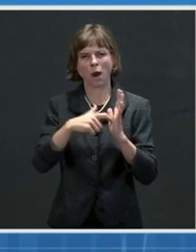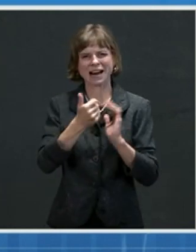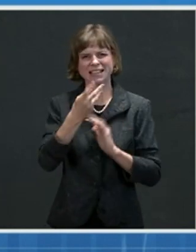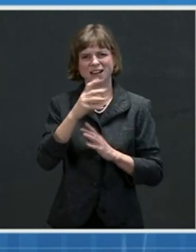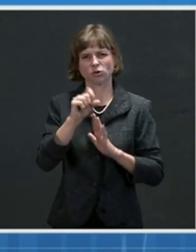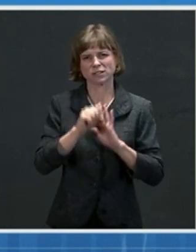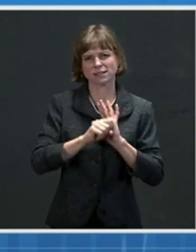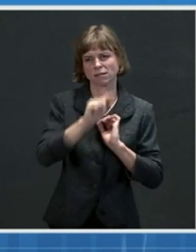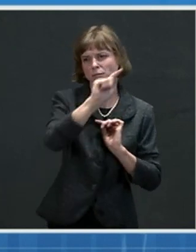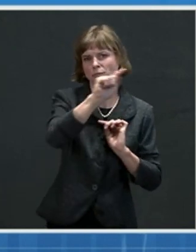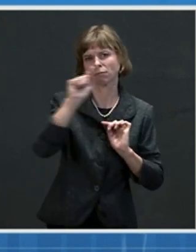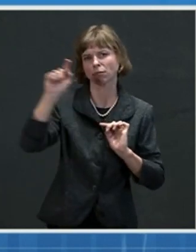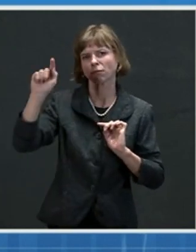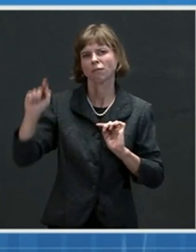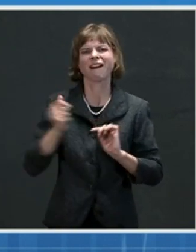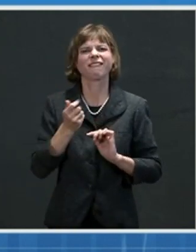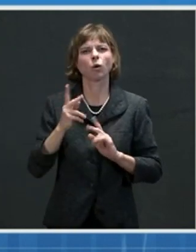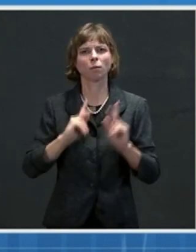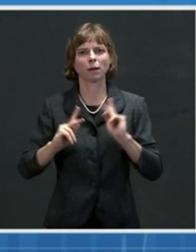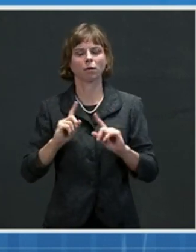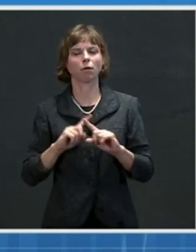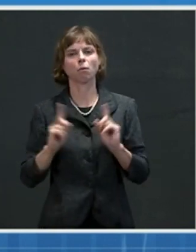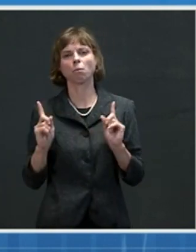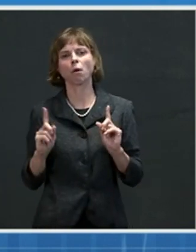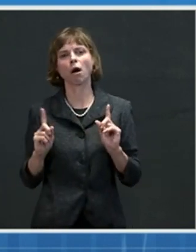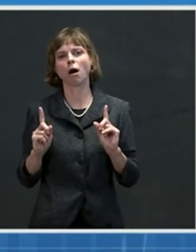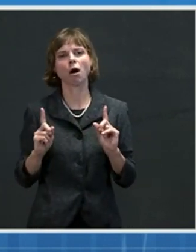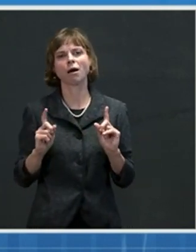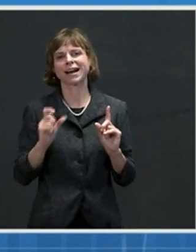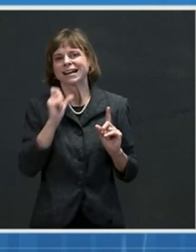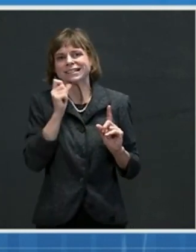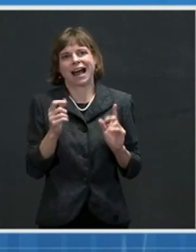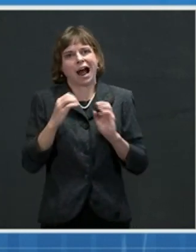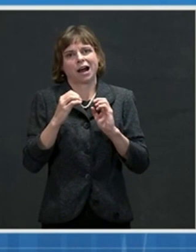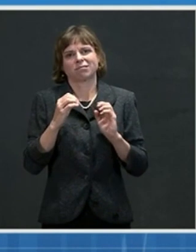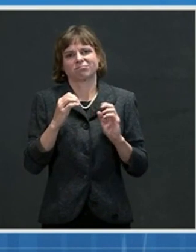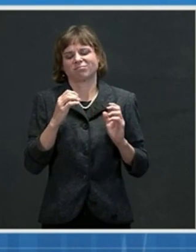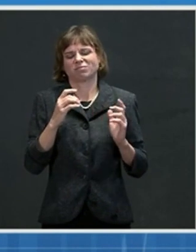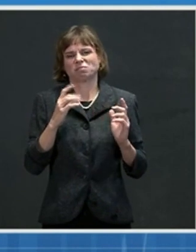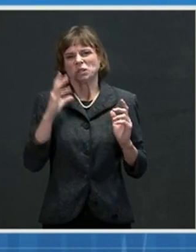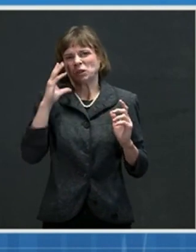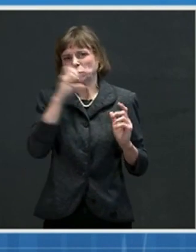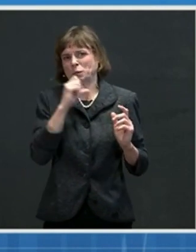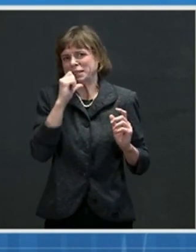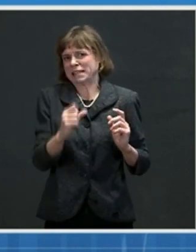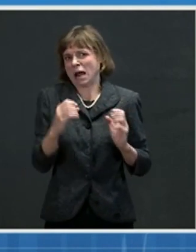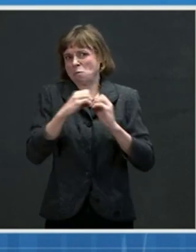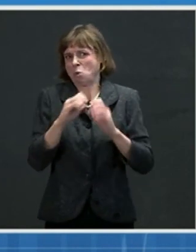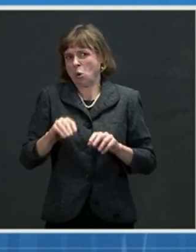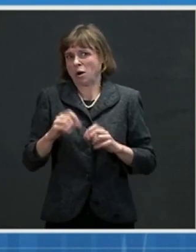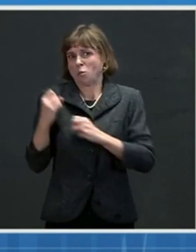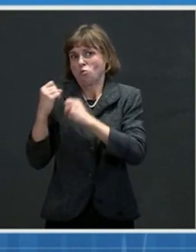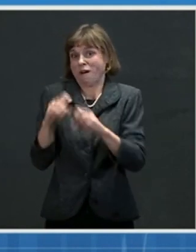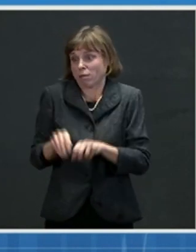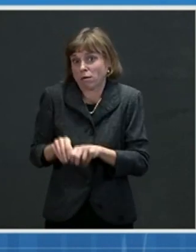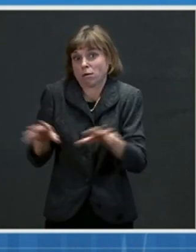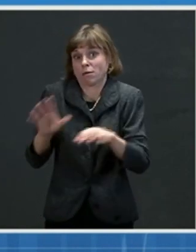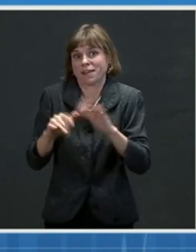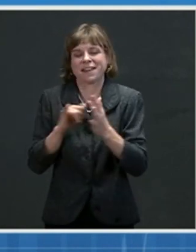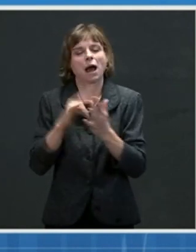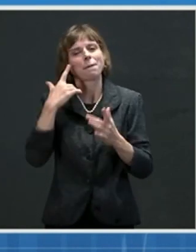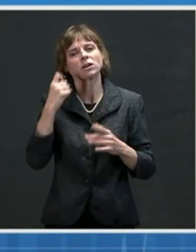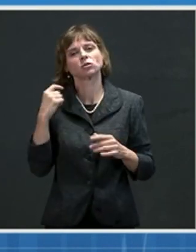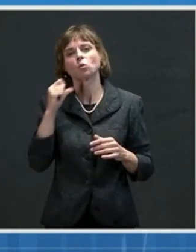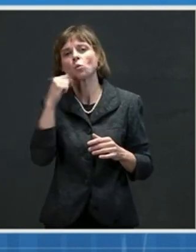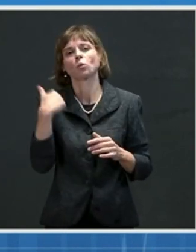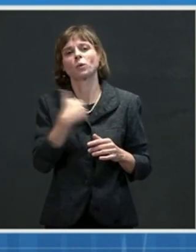with just a few people, but it is very likely more prevalent than that because we don't have yet the full sequence surveillance that we'll